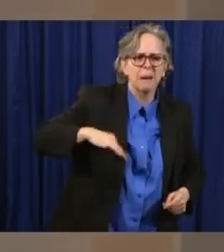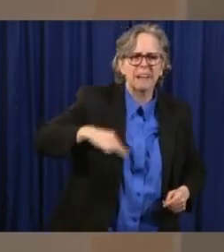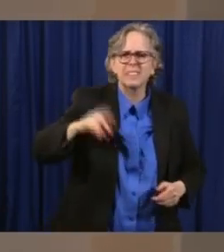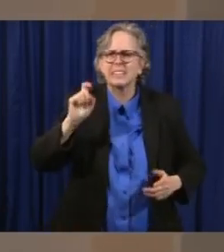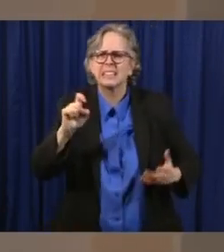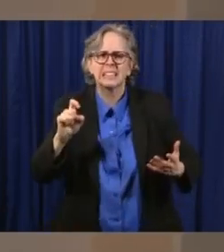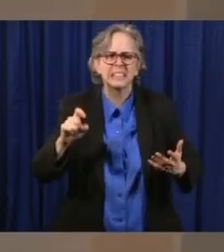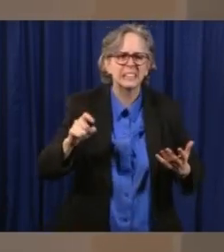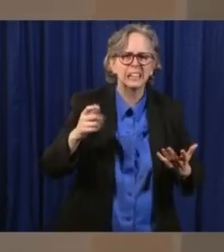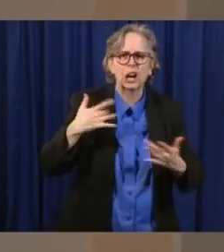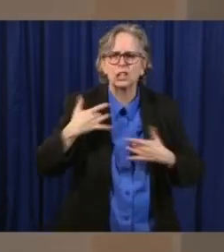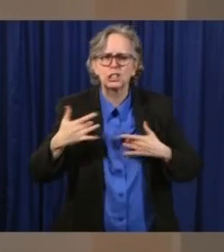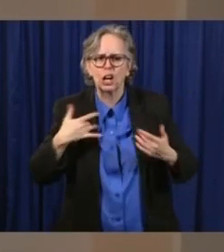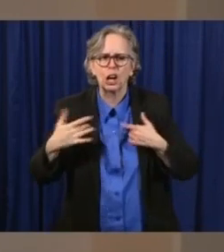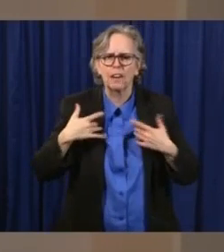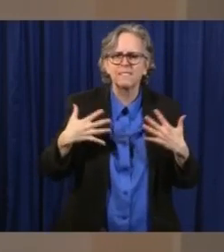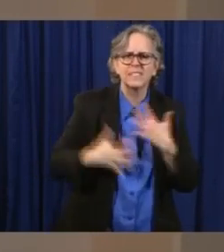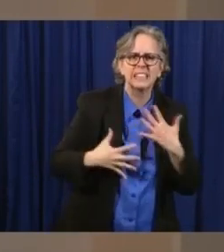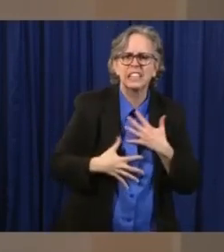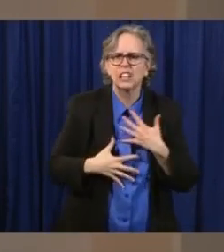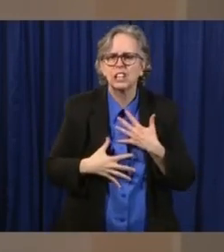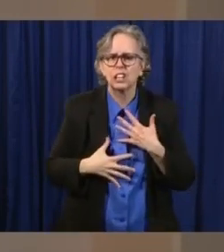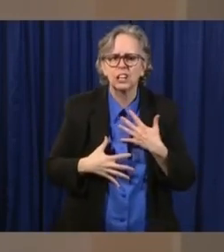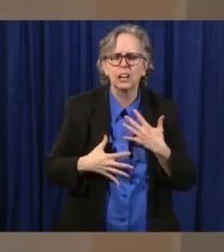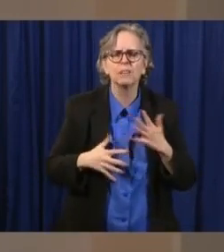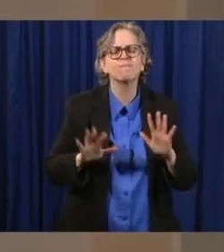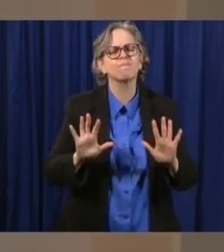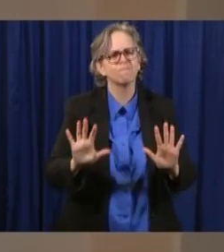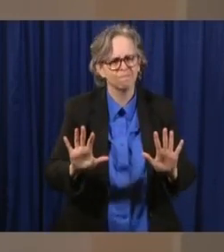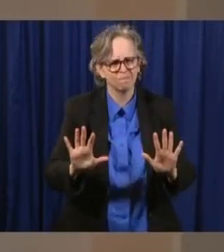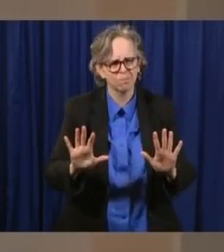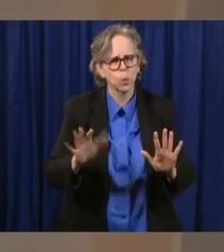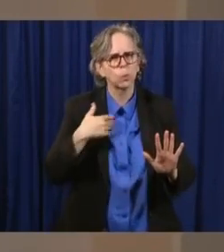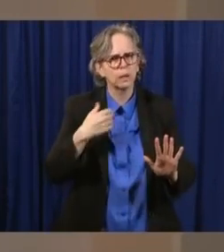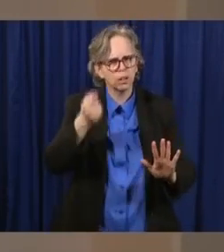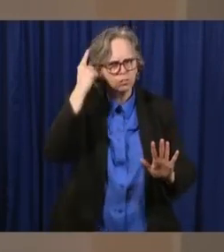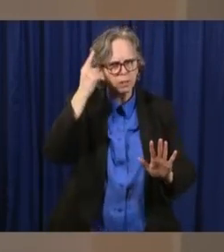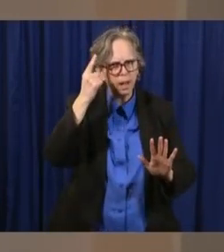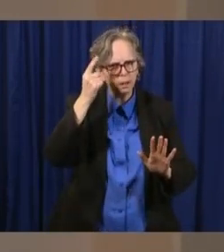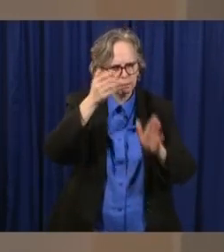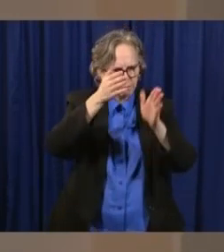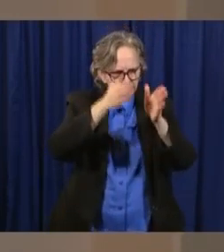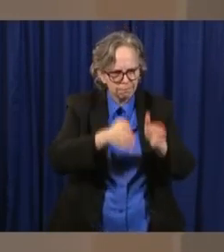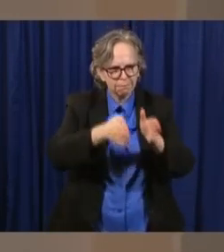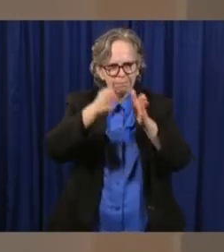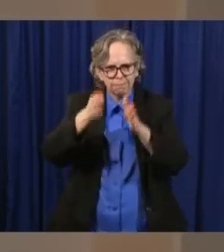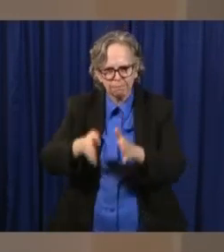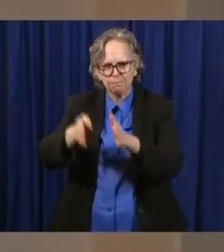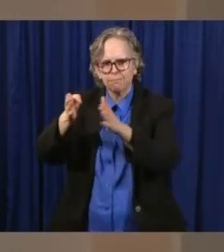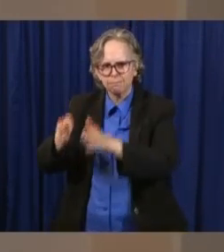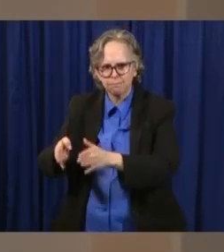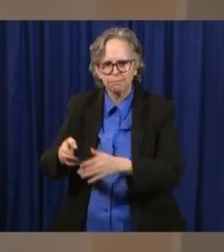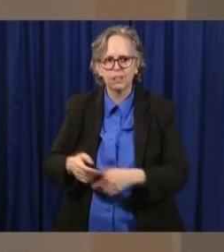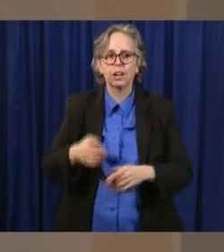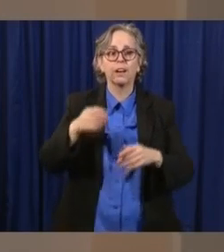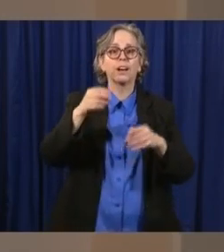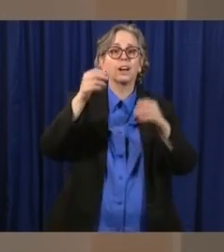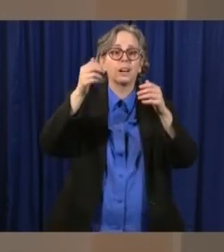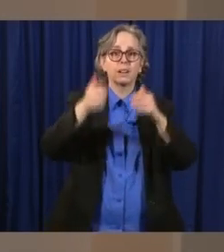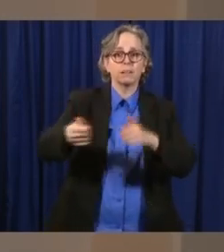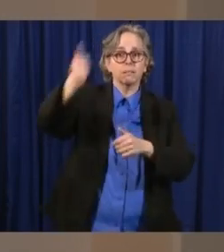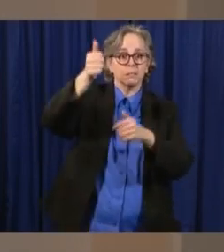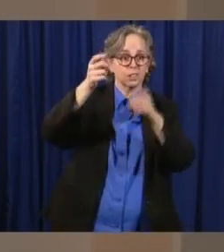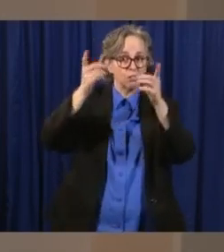concerns and fears in life, and we understand how important it is, and I know the Director and her team are working very